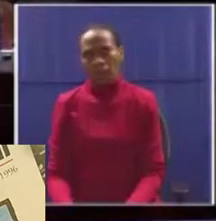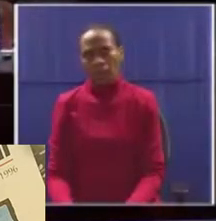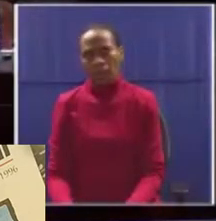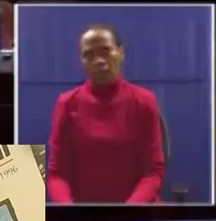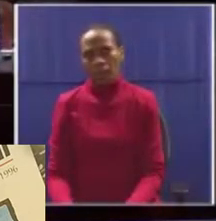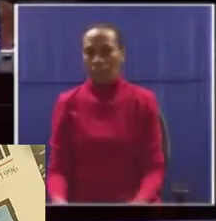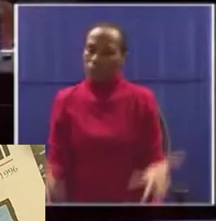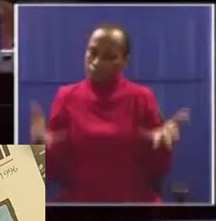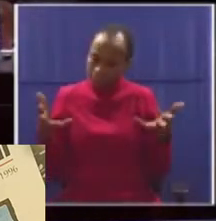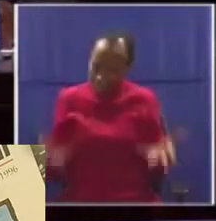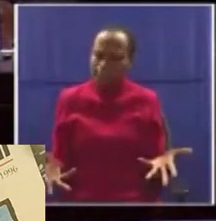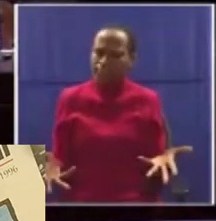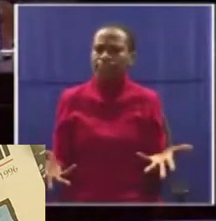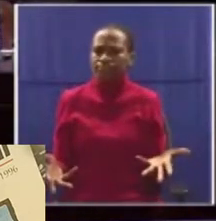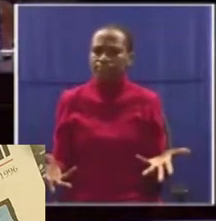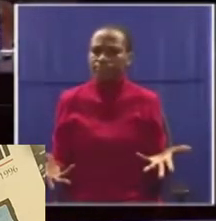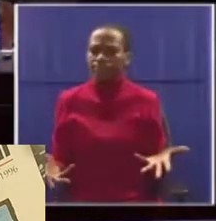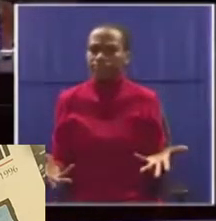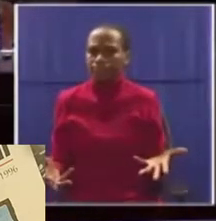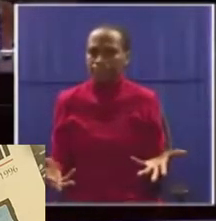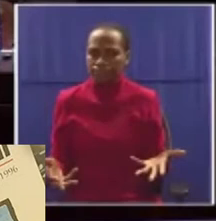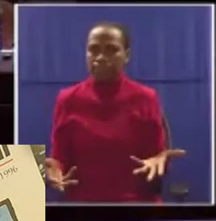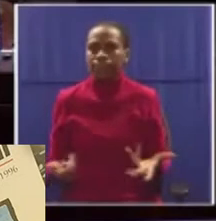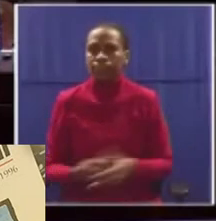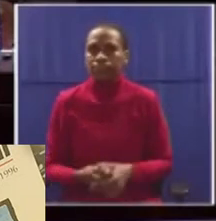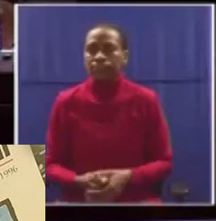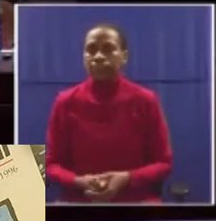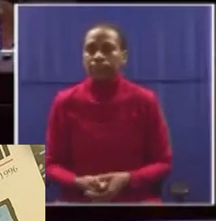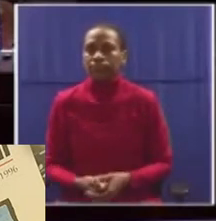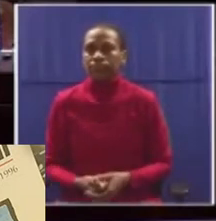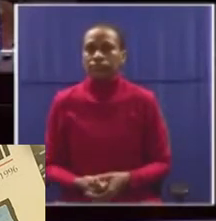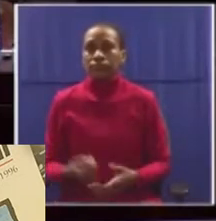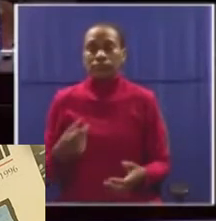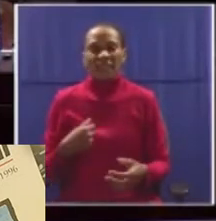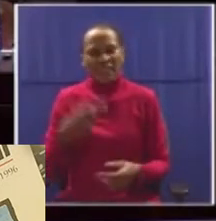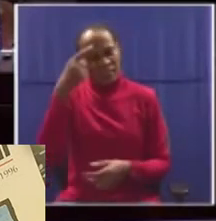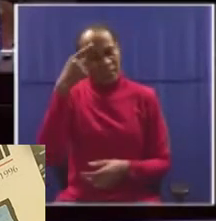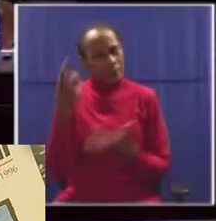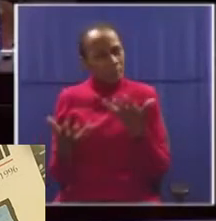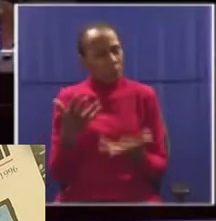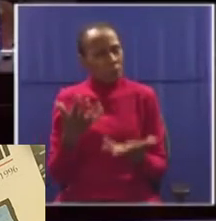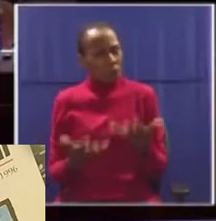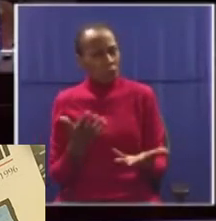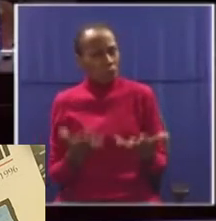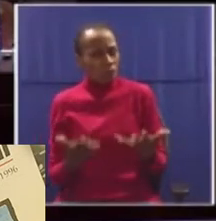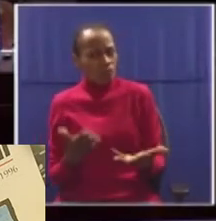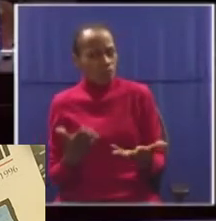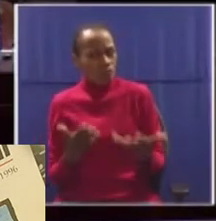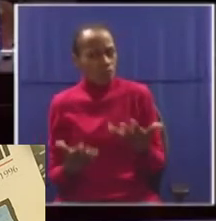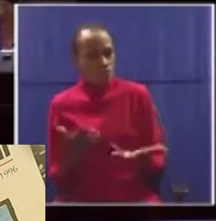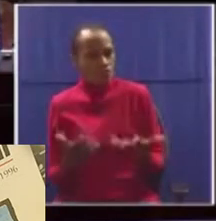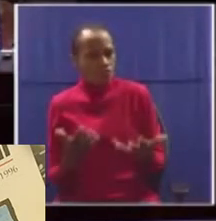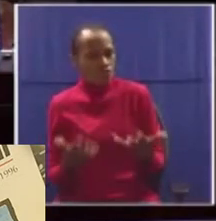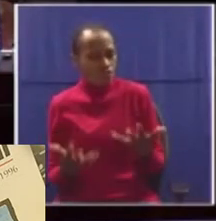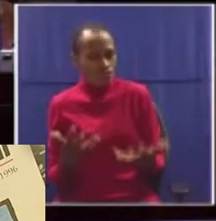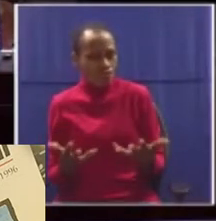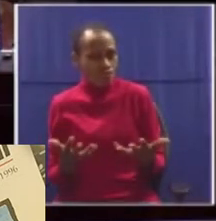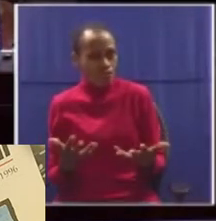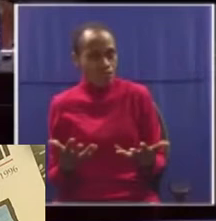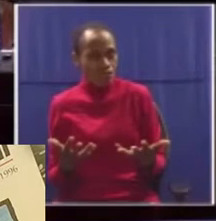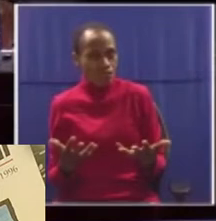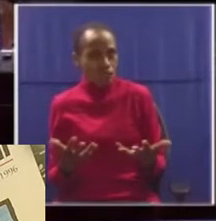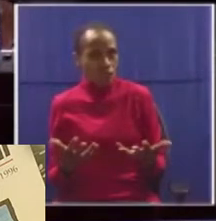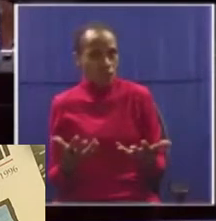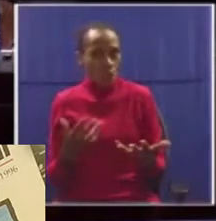that's what this debate about I suspect I suspect